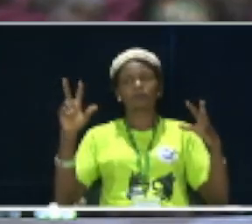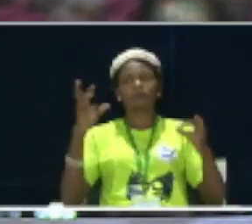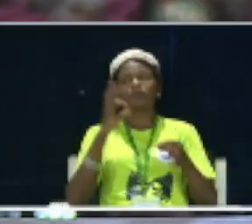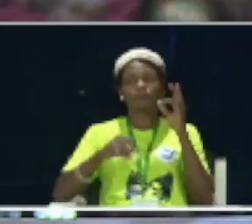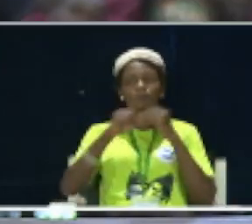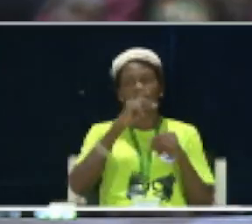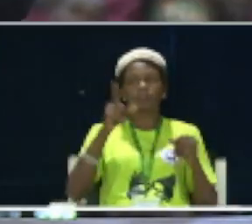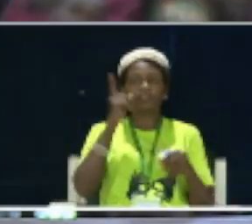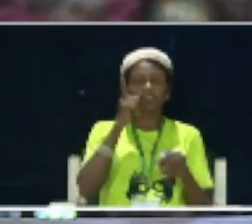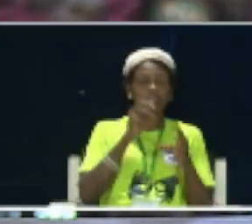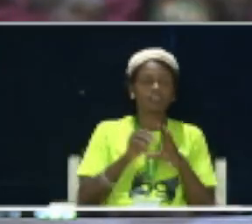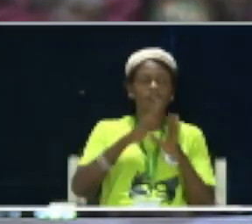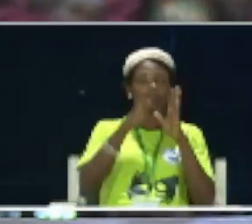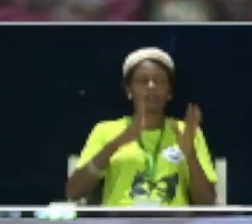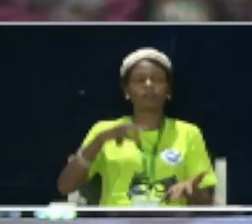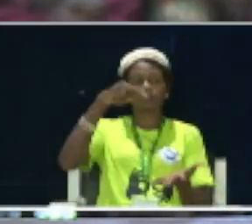up in your house.